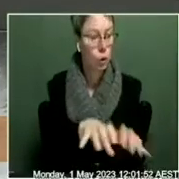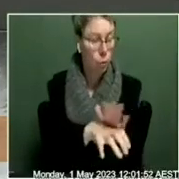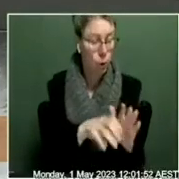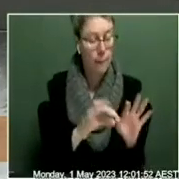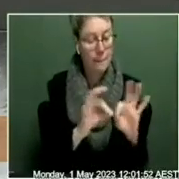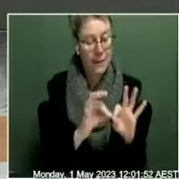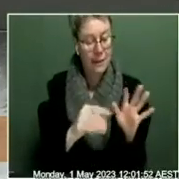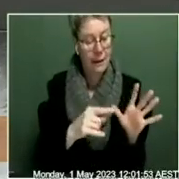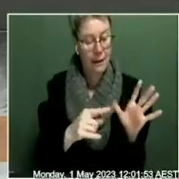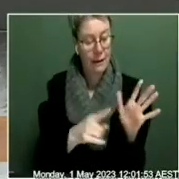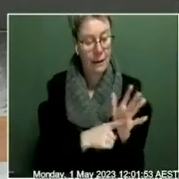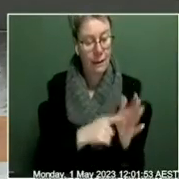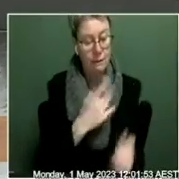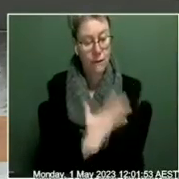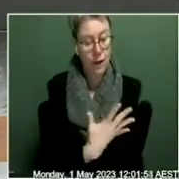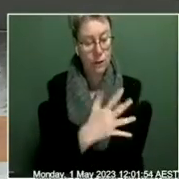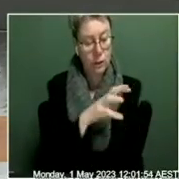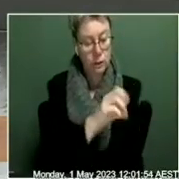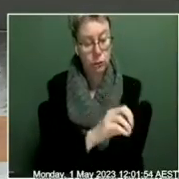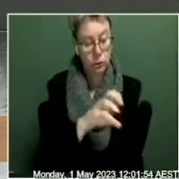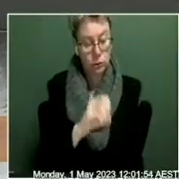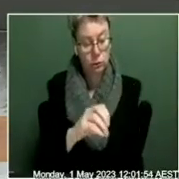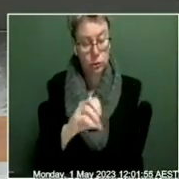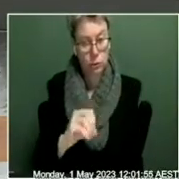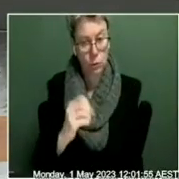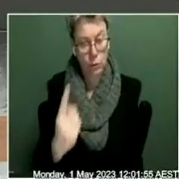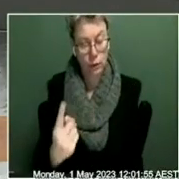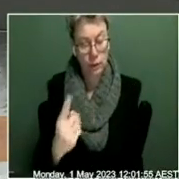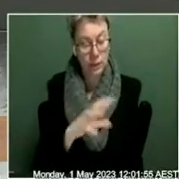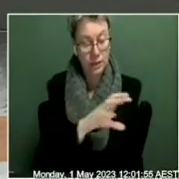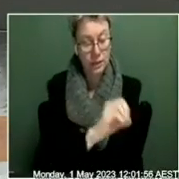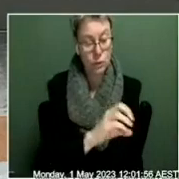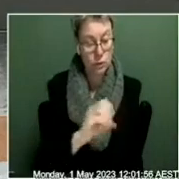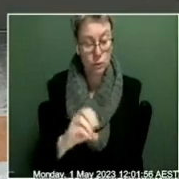And if we start at page